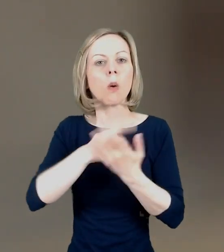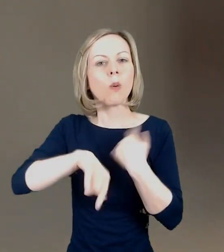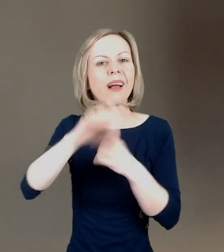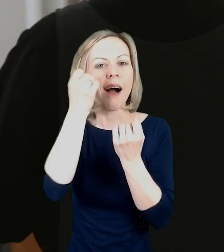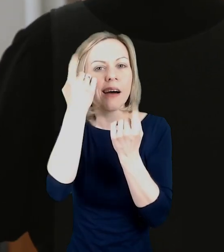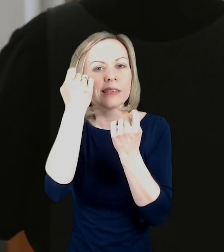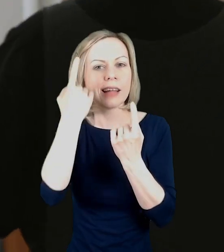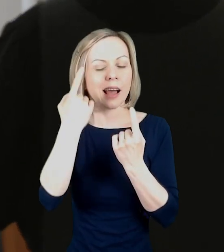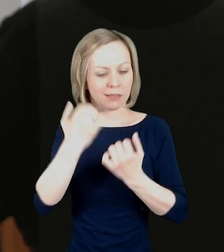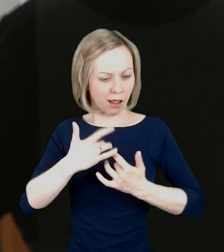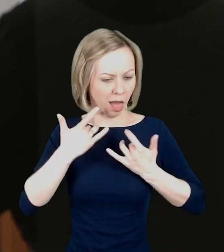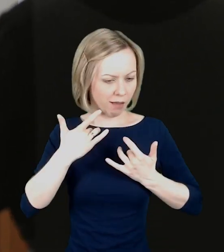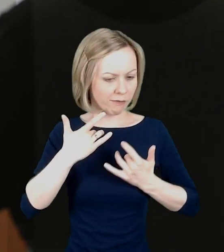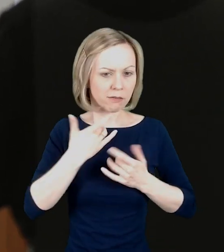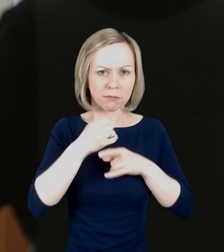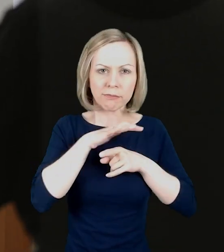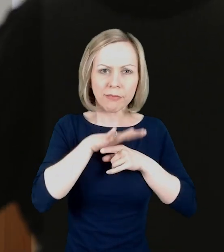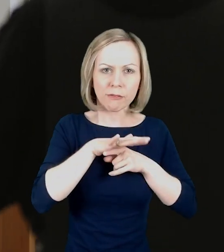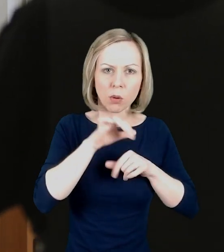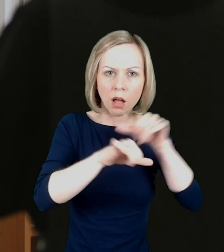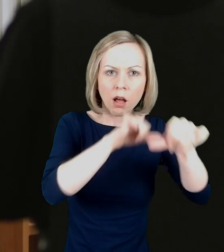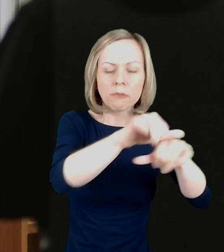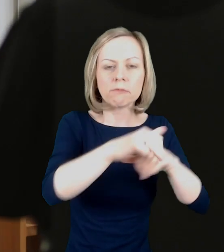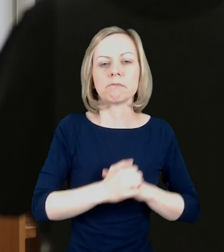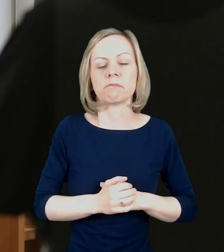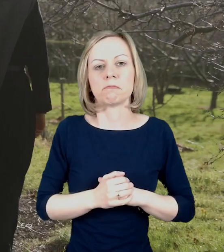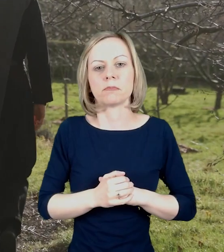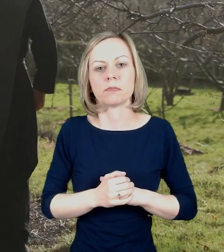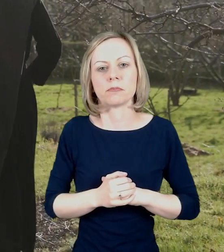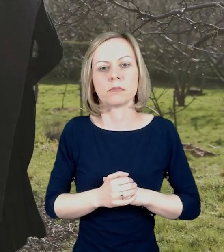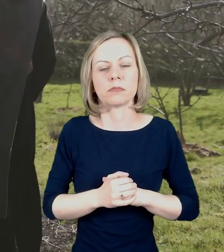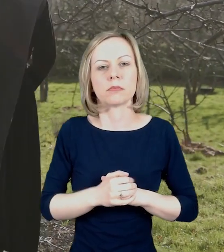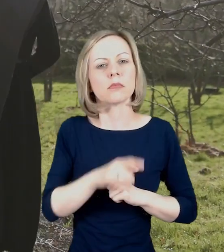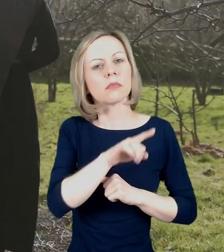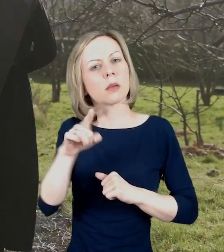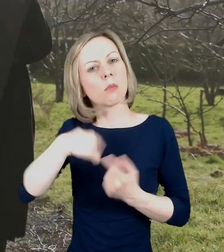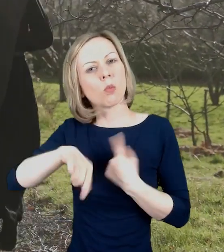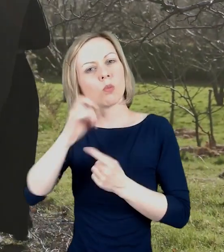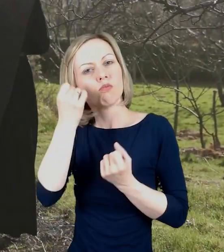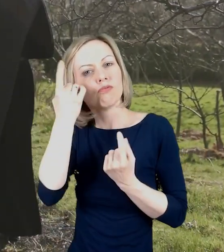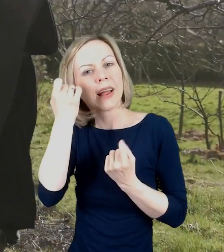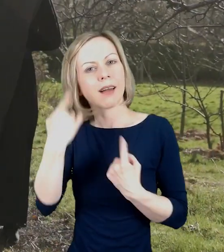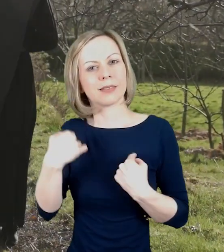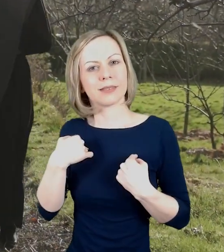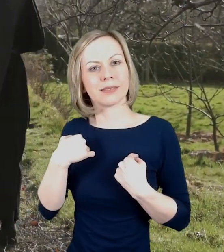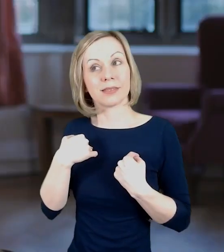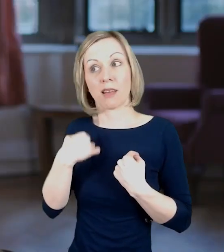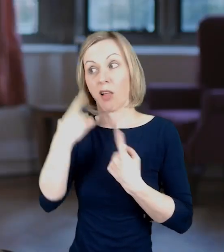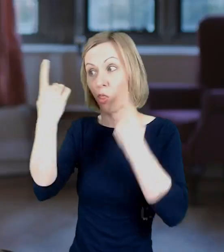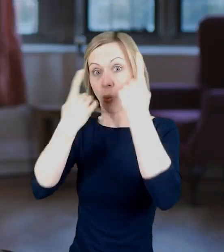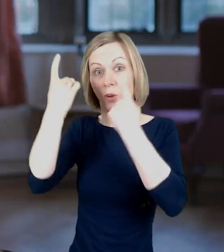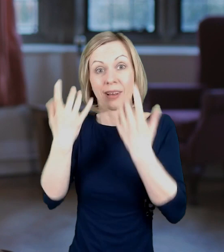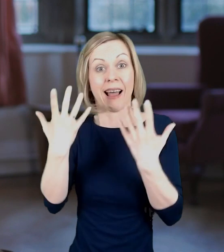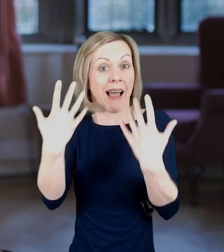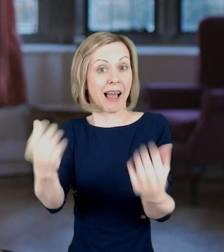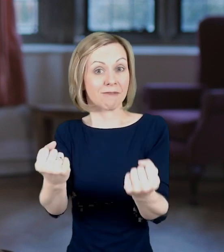beyond our prayer. But there's also a recognition that those thoughts will always be present, that